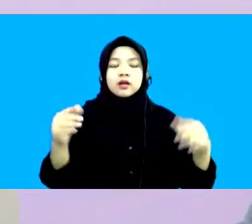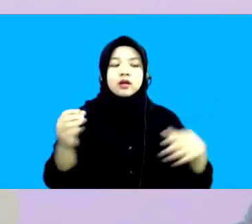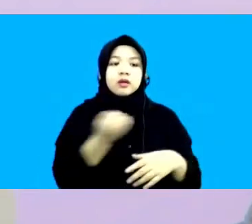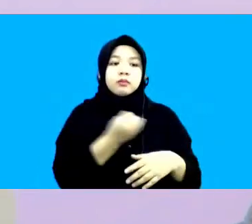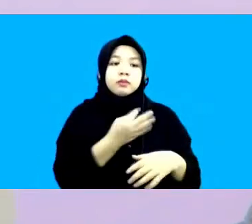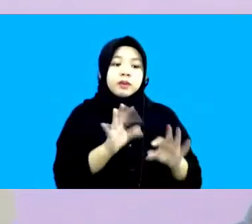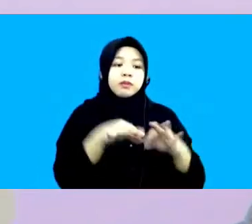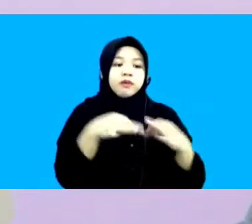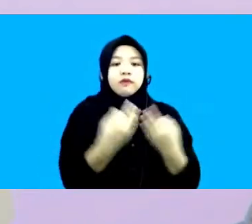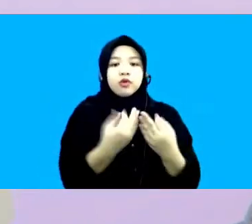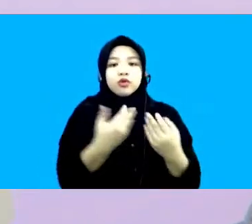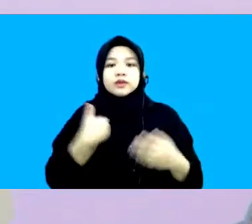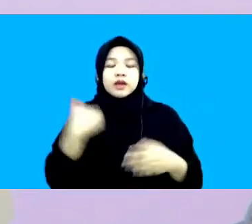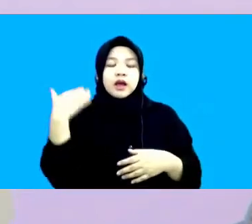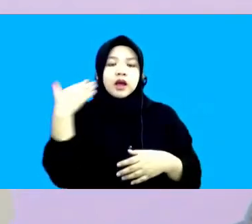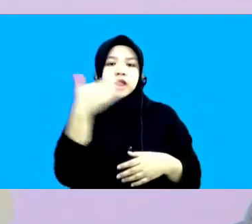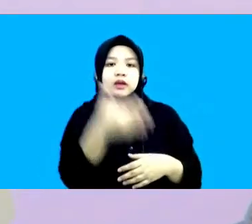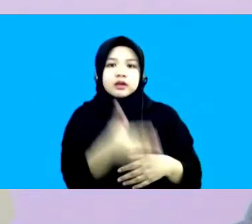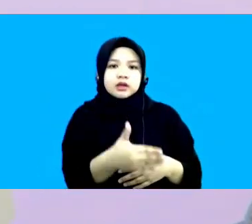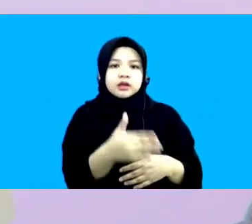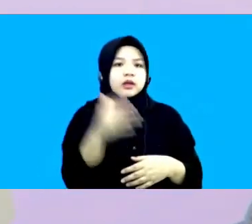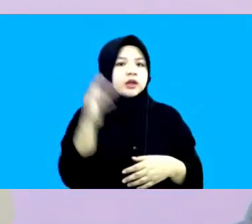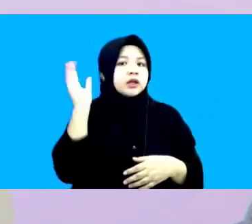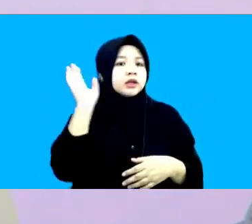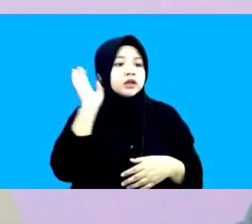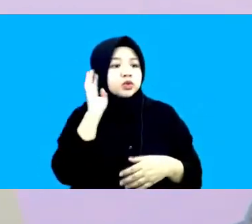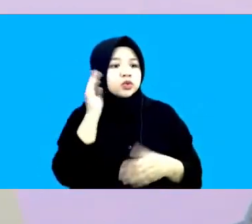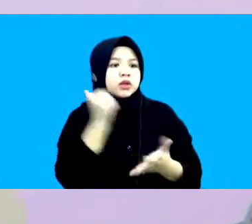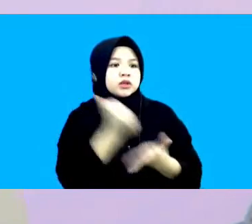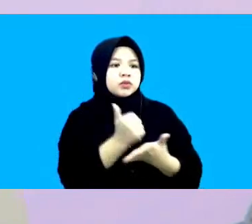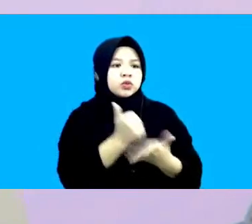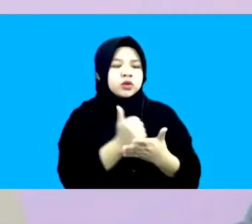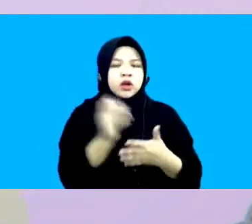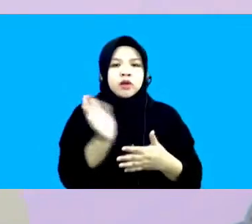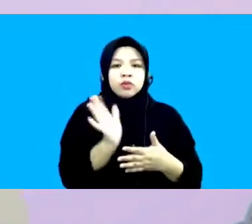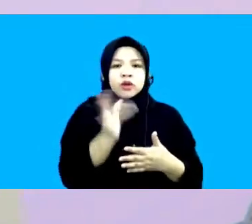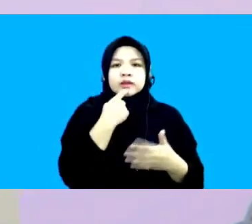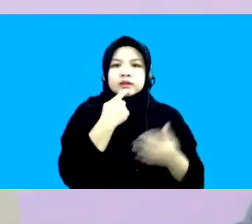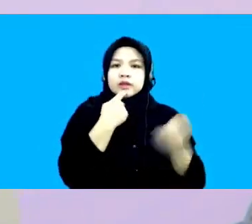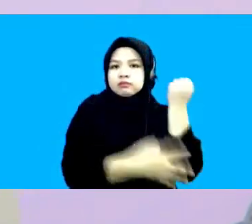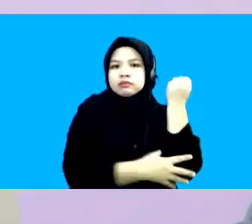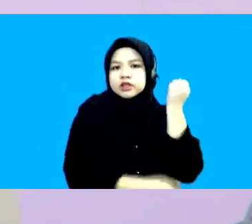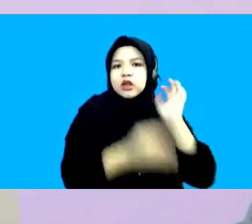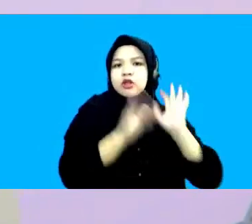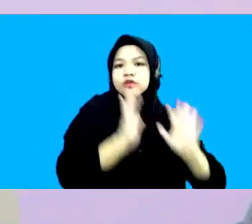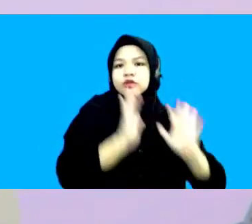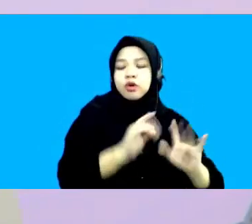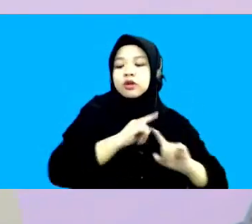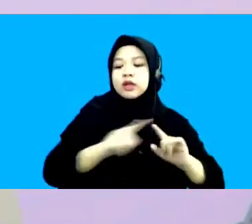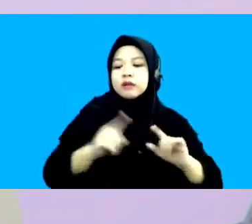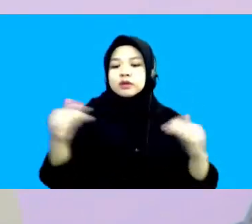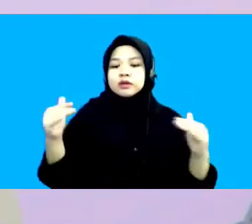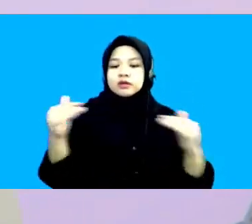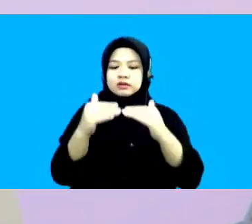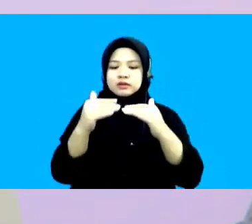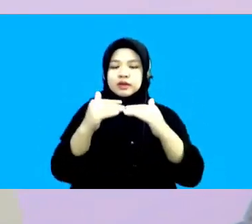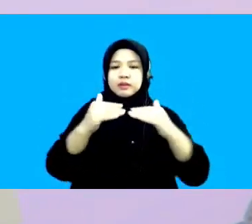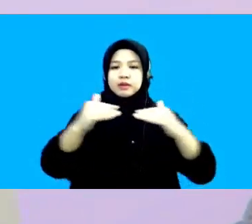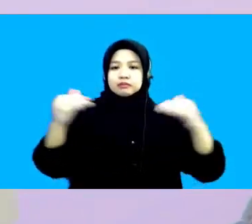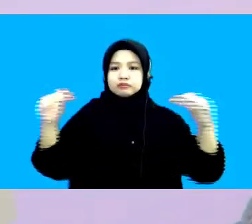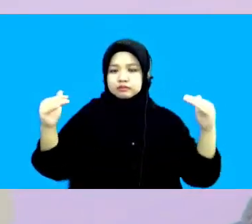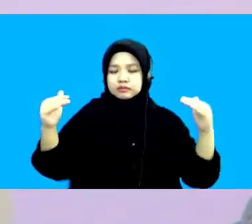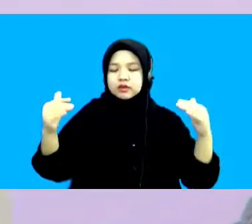talk about M-gamma measures, incorporating some part of inequality, but inequality in the breadth, if you